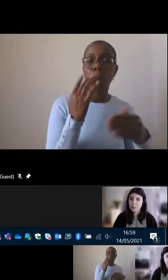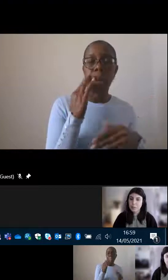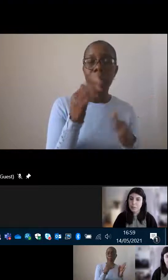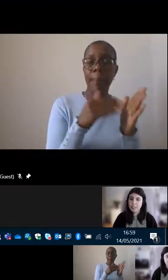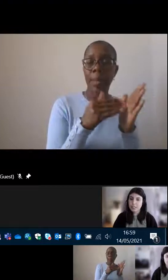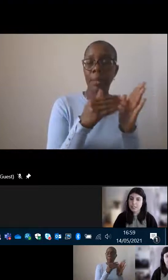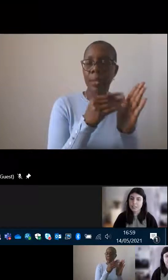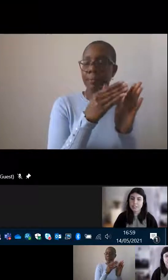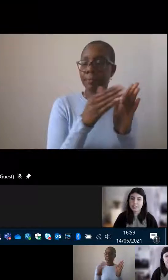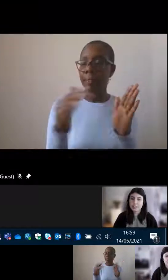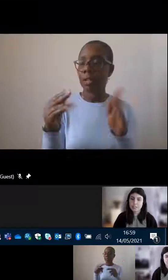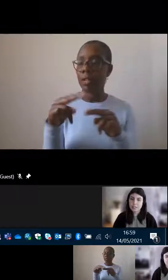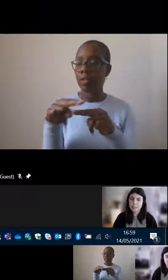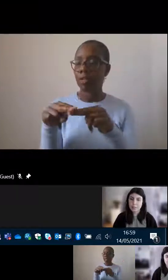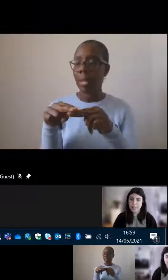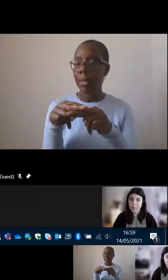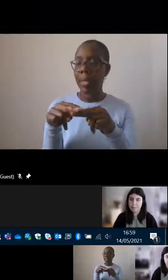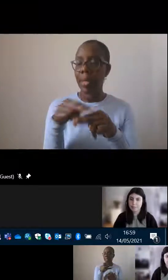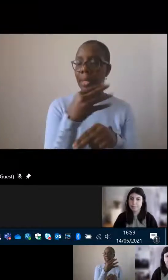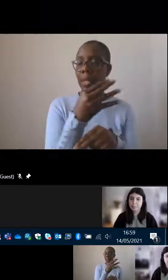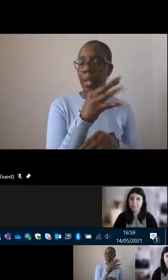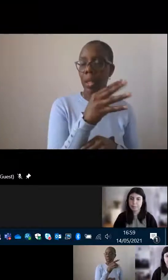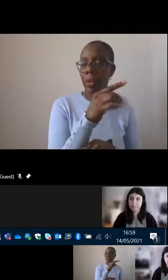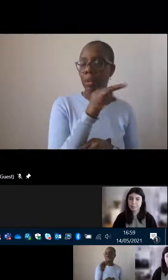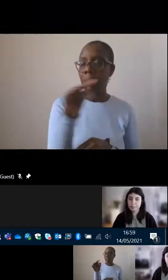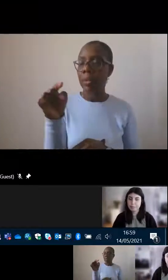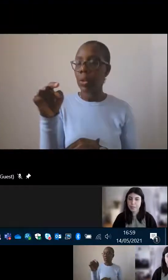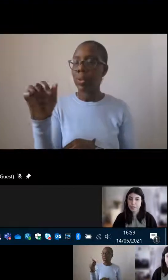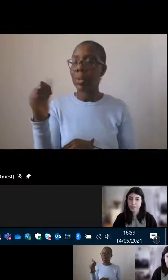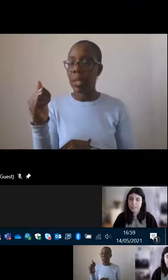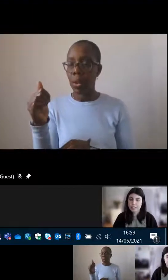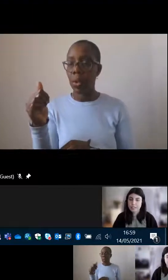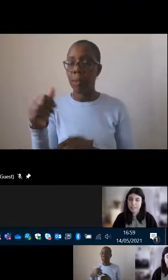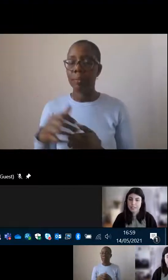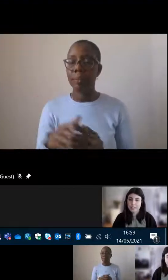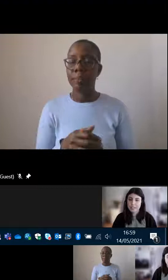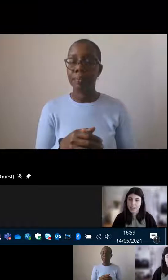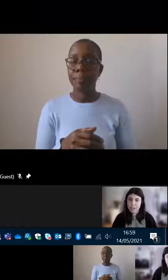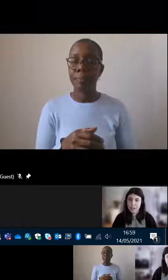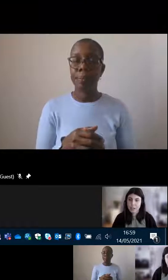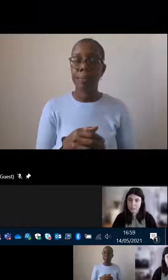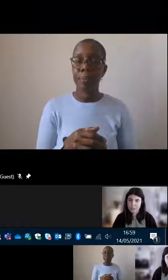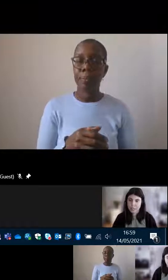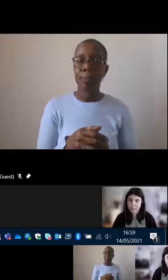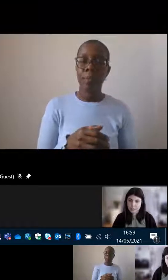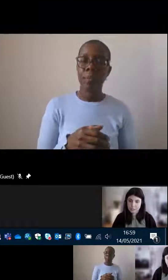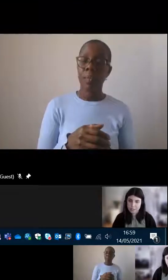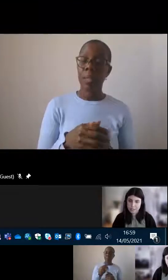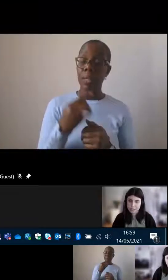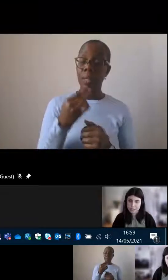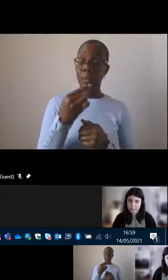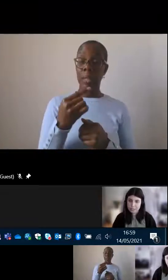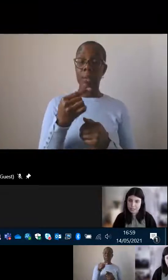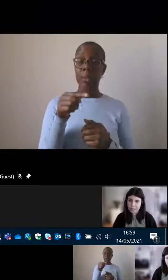9 o'clock in the morning till 6 p.m. It says that they are open access Monday to